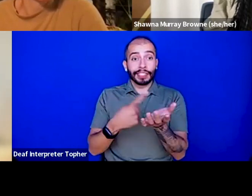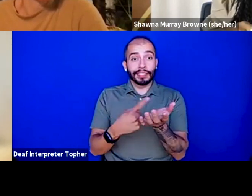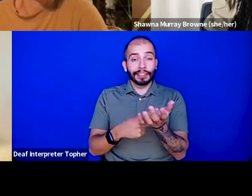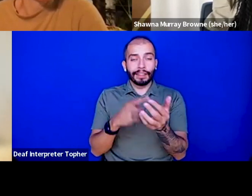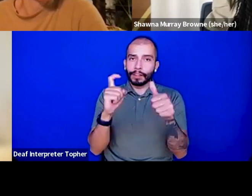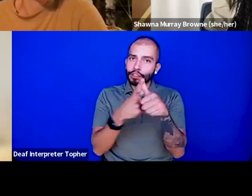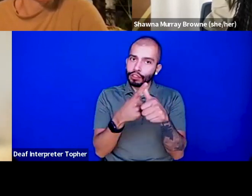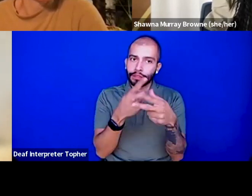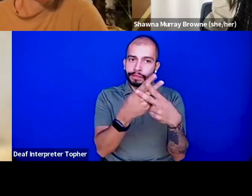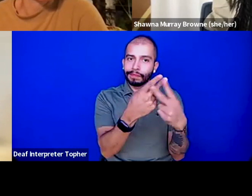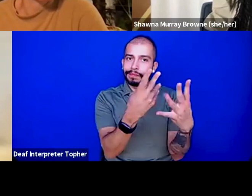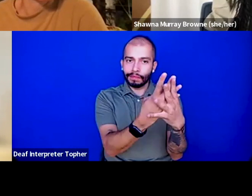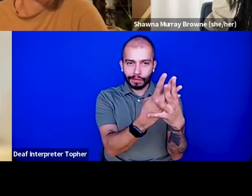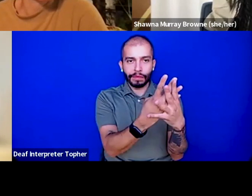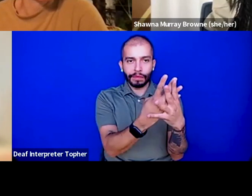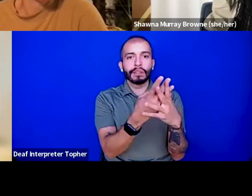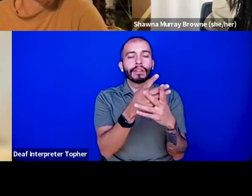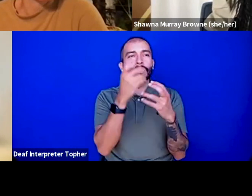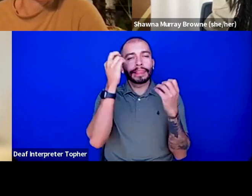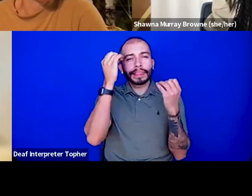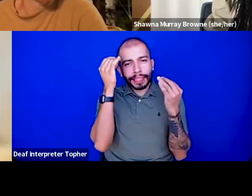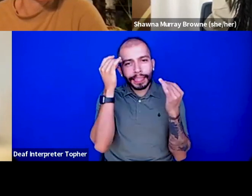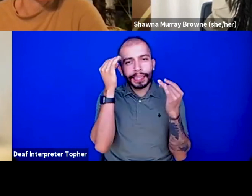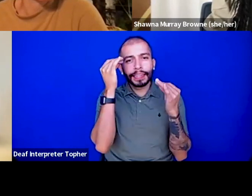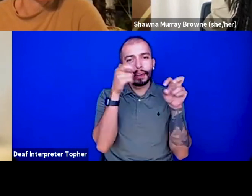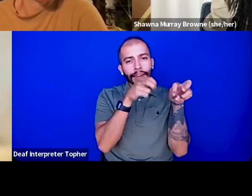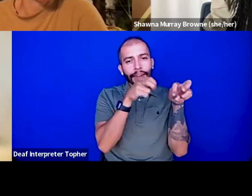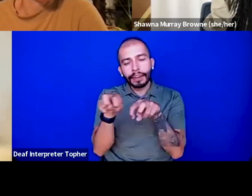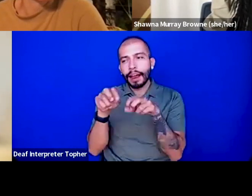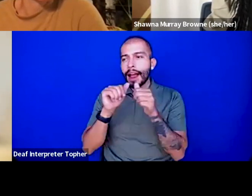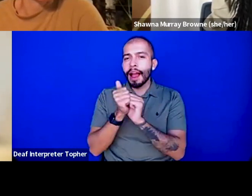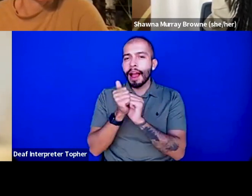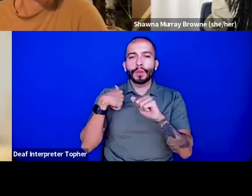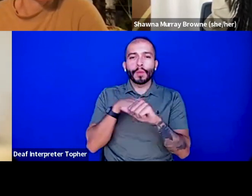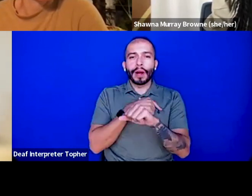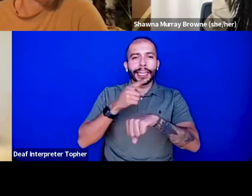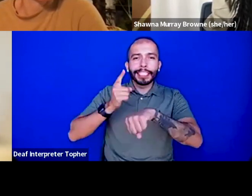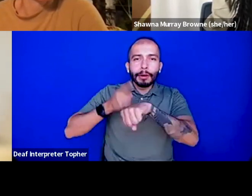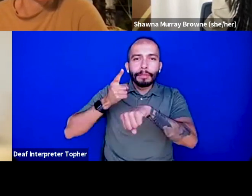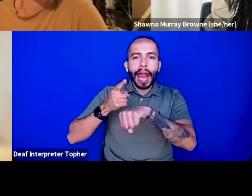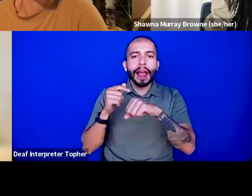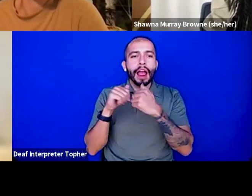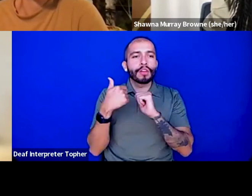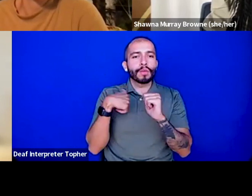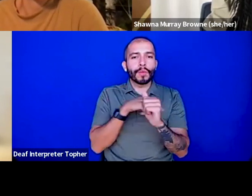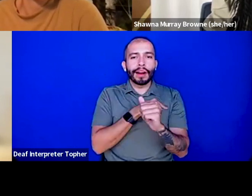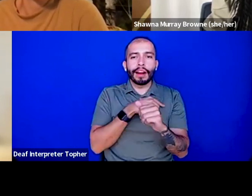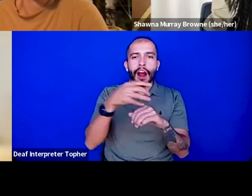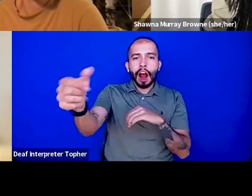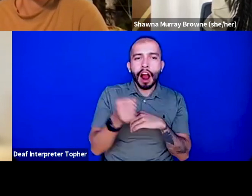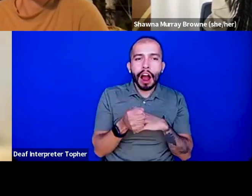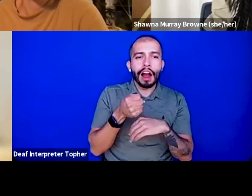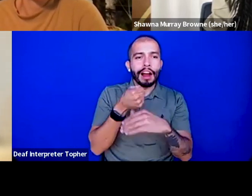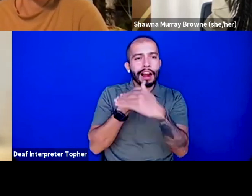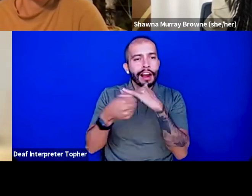we discipline, how we contain, and how we confine people through ideas of prescribed pathology. So